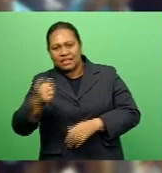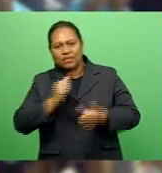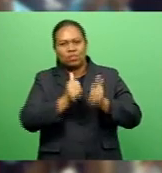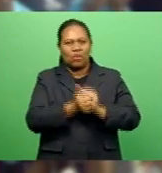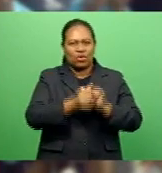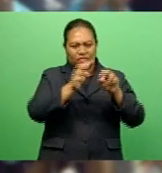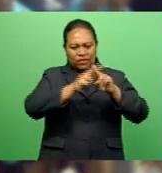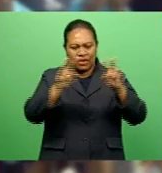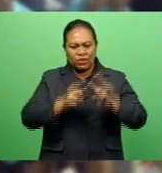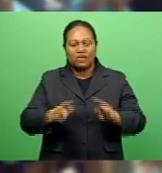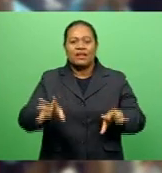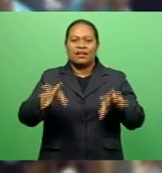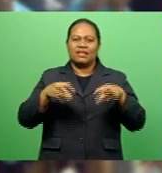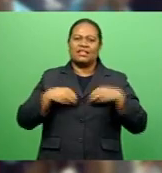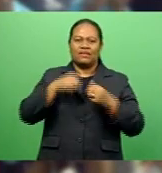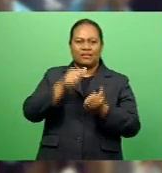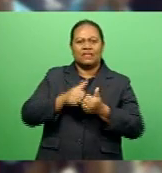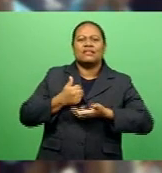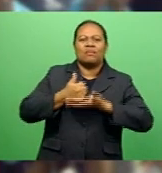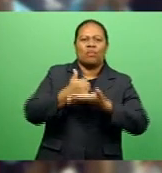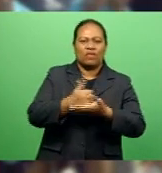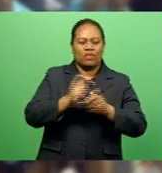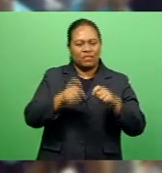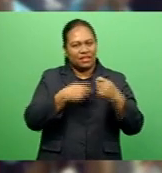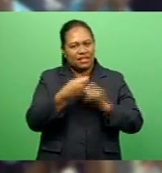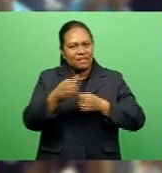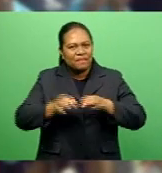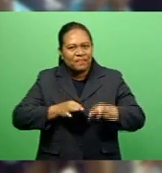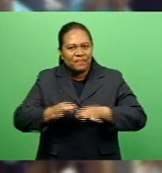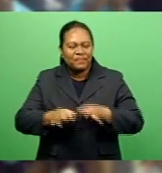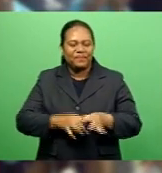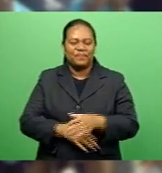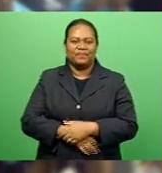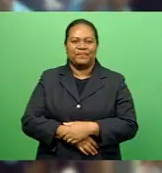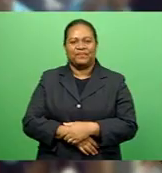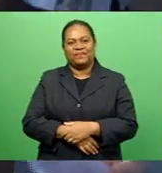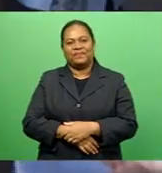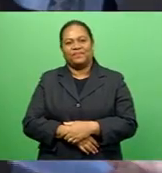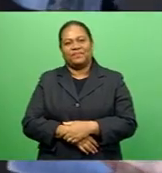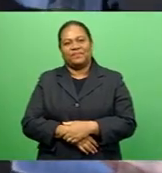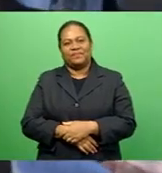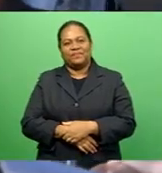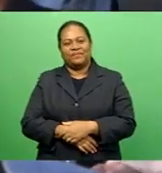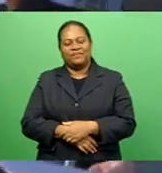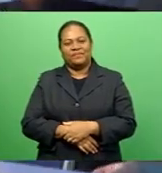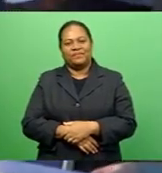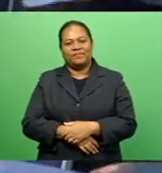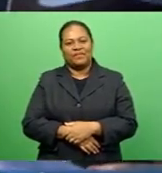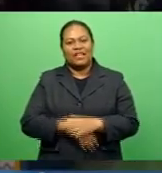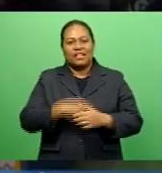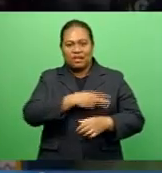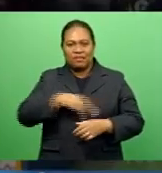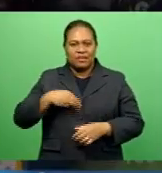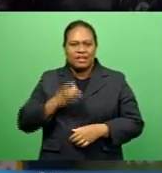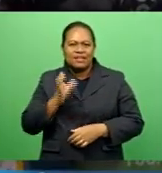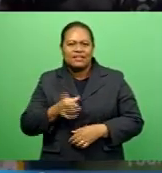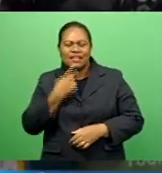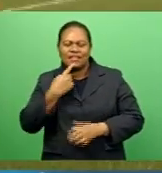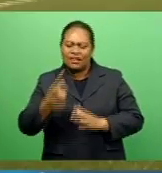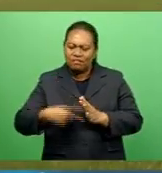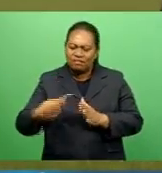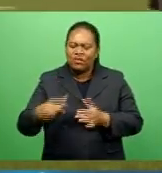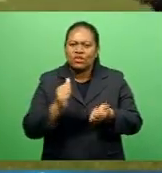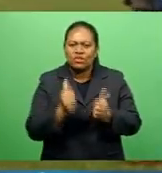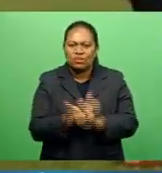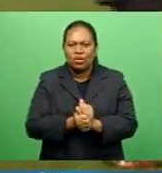federations receiving support from the Team Up initiative. Villamina has more. The minister believes sports continues to